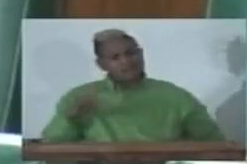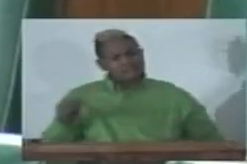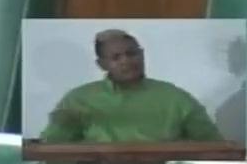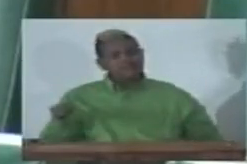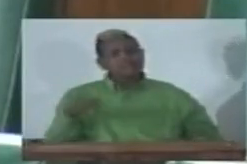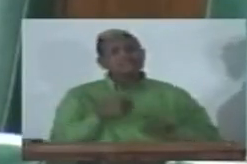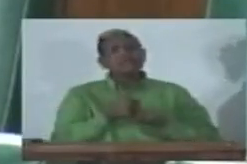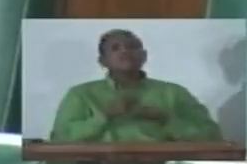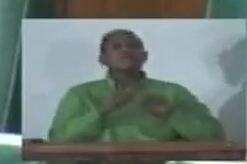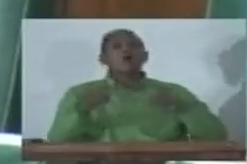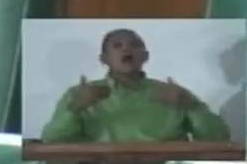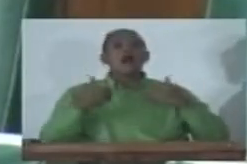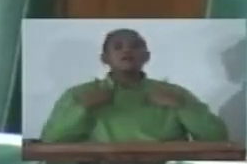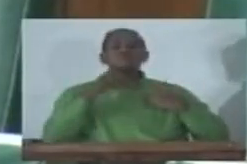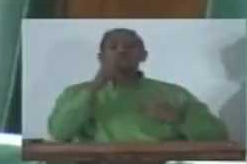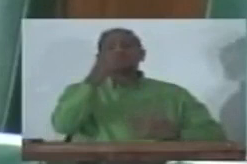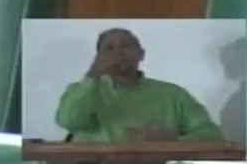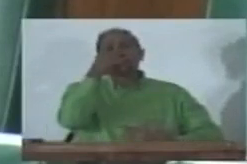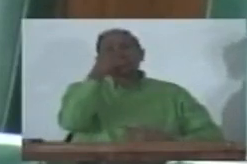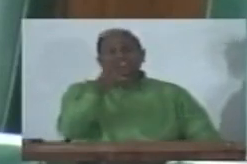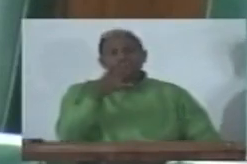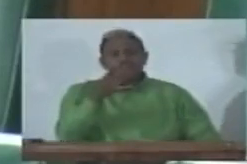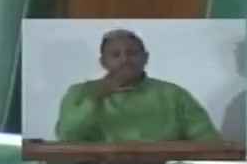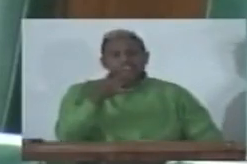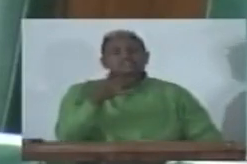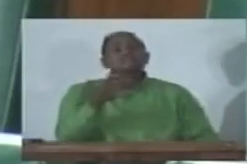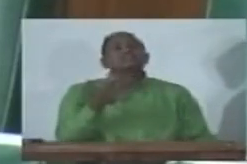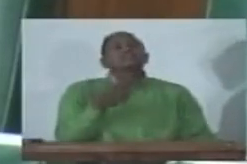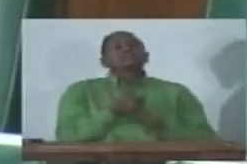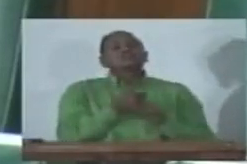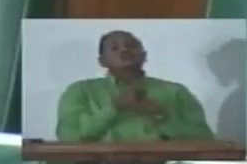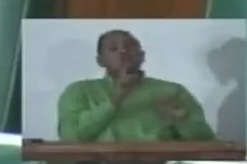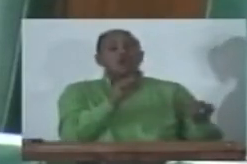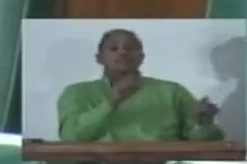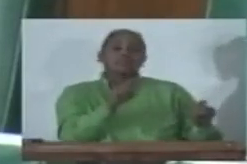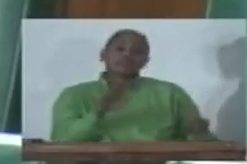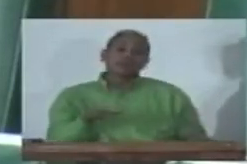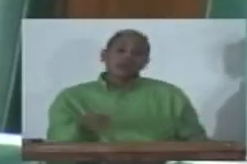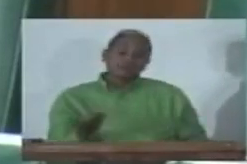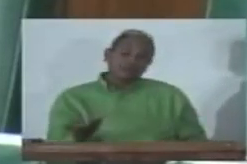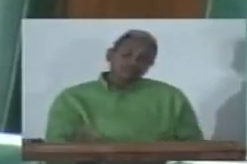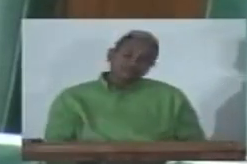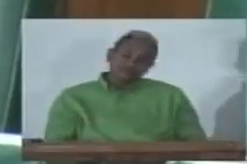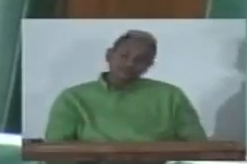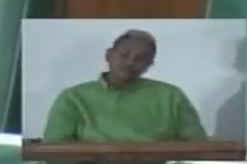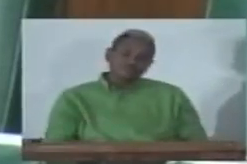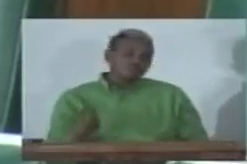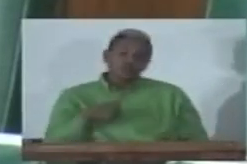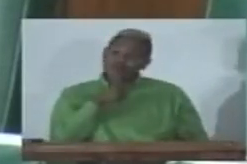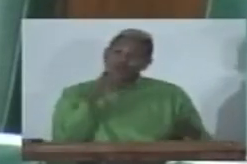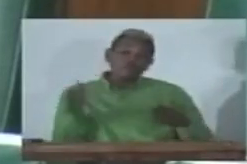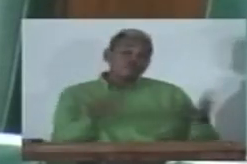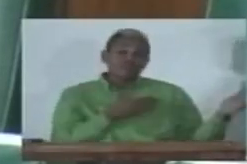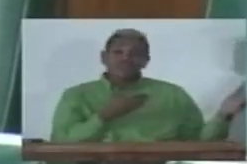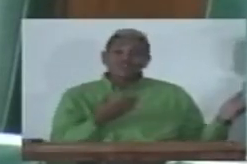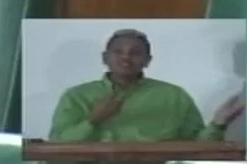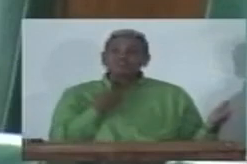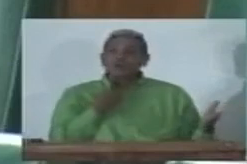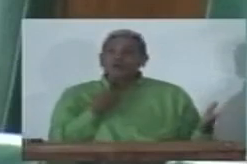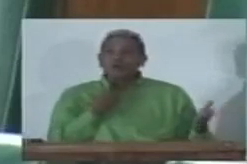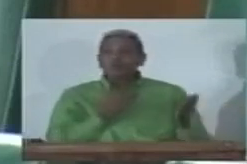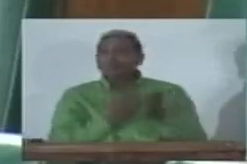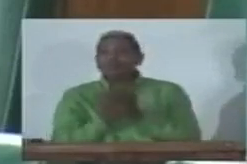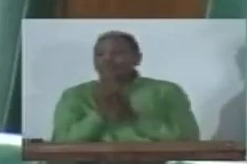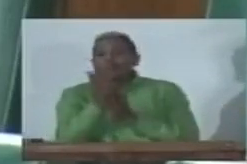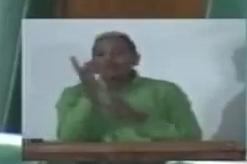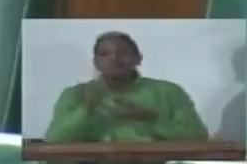but have the interest to attend parliament? We're not prepared. We